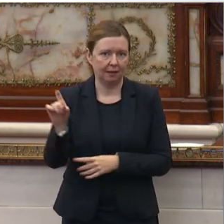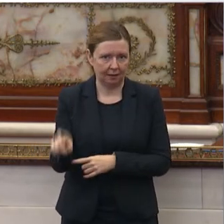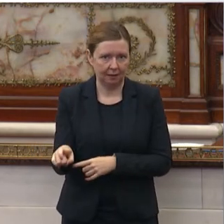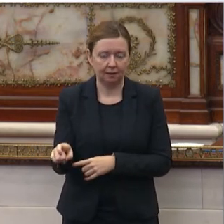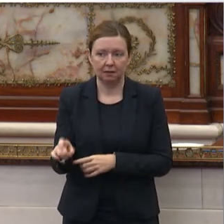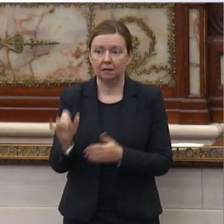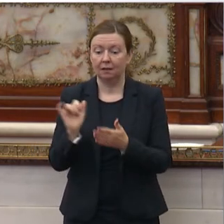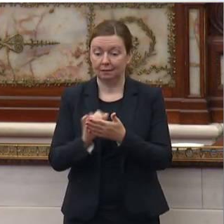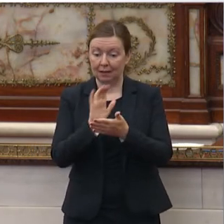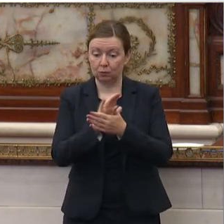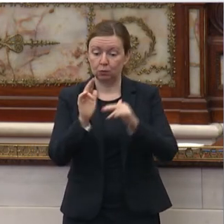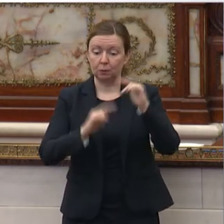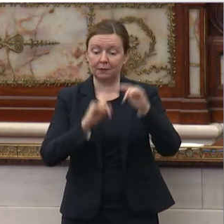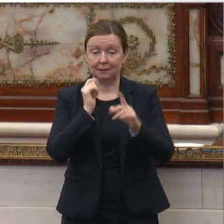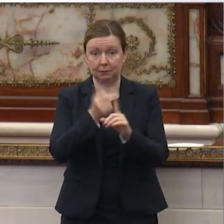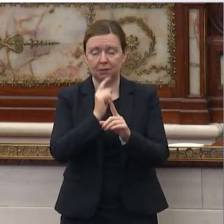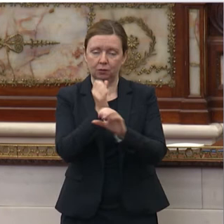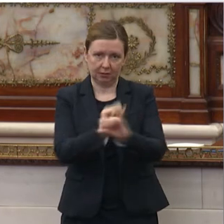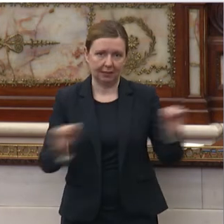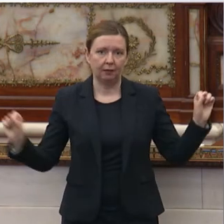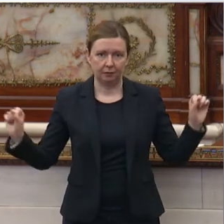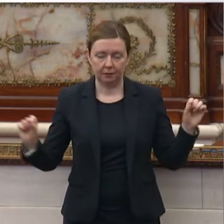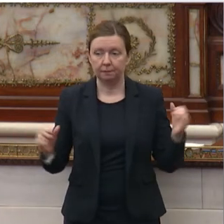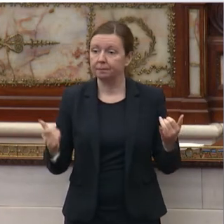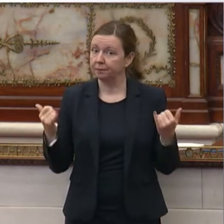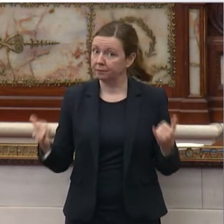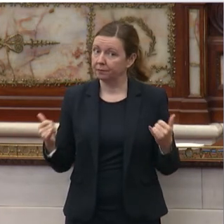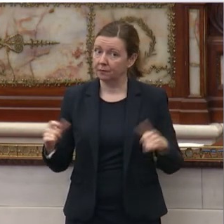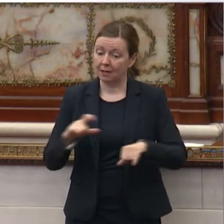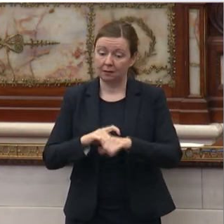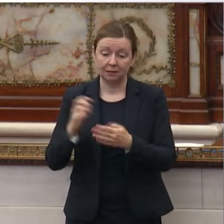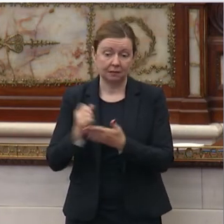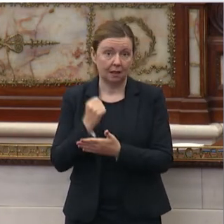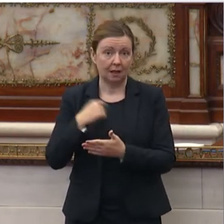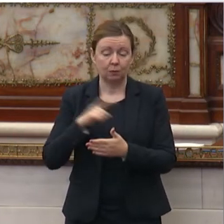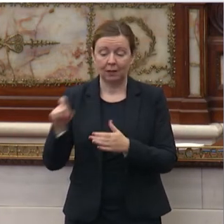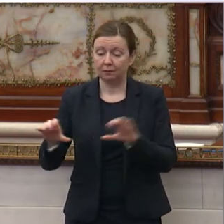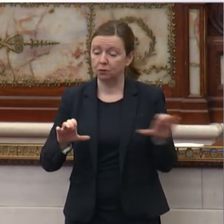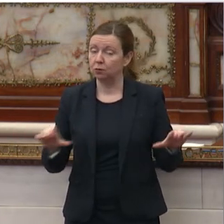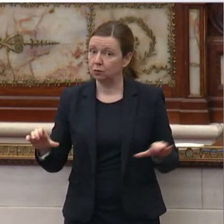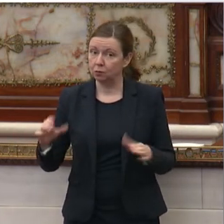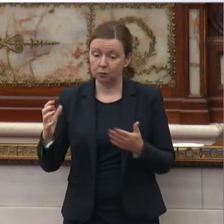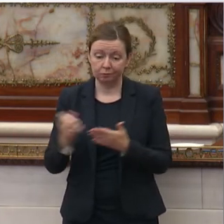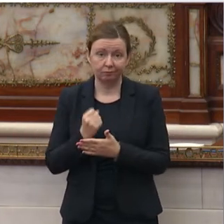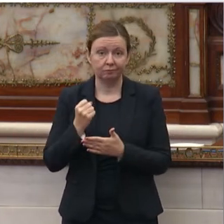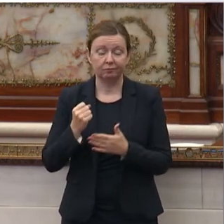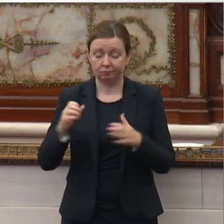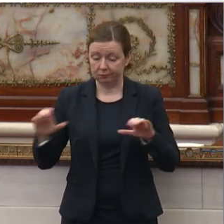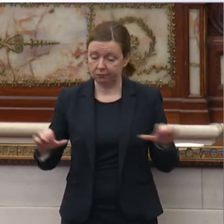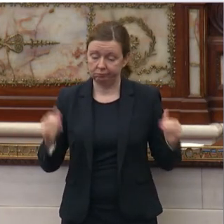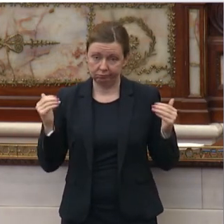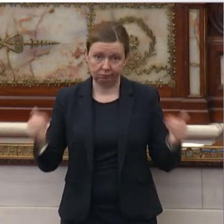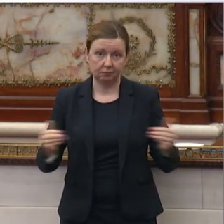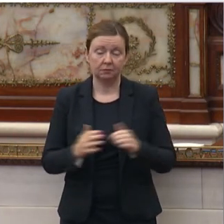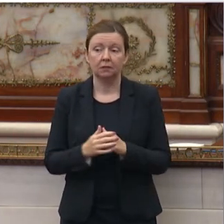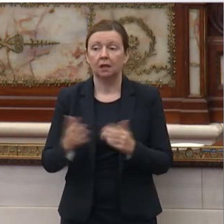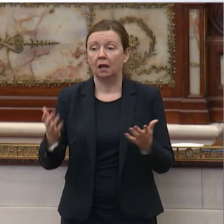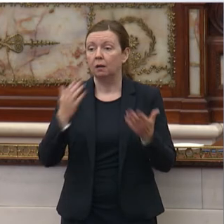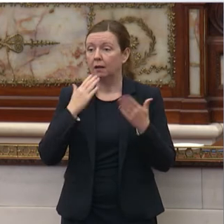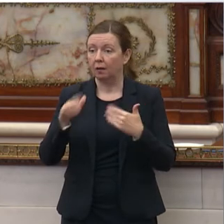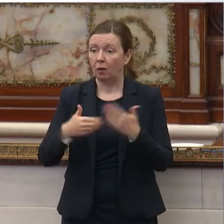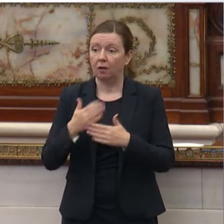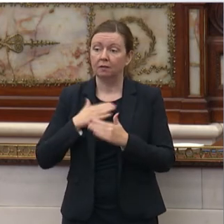these school buildings are safe. And it's time that we have to do what we need to do to take that action. And I want to thank all